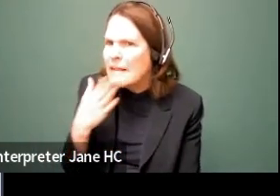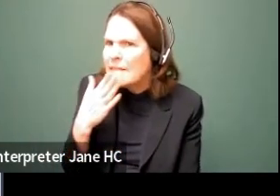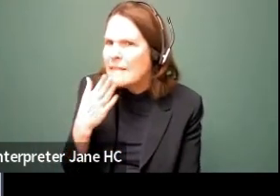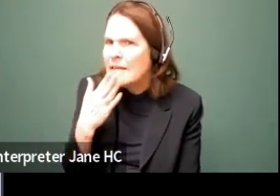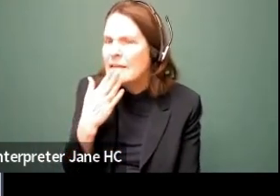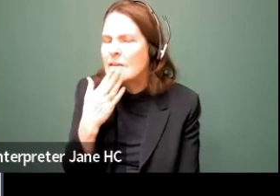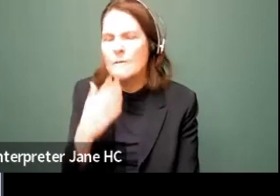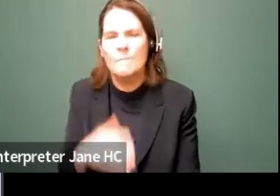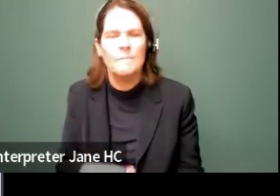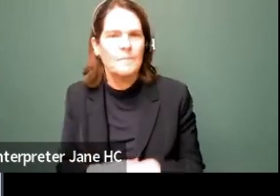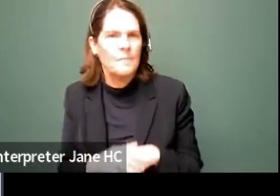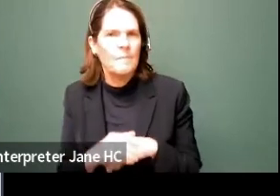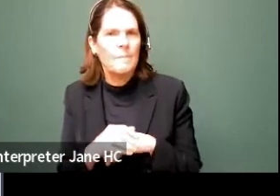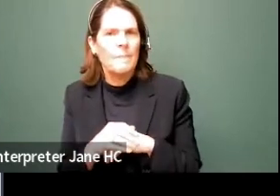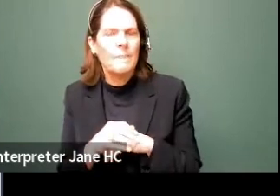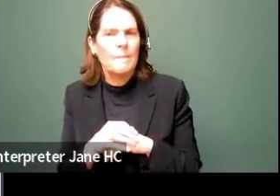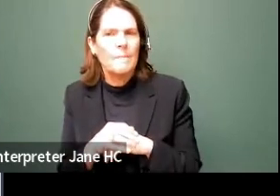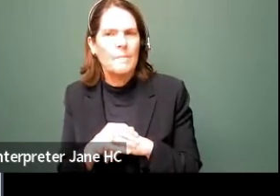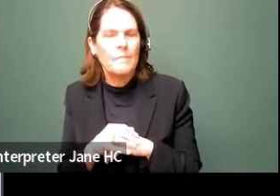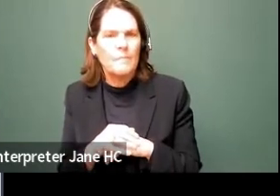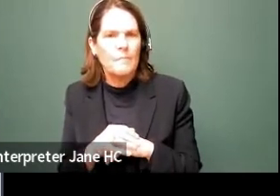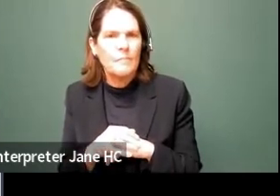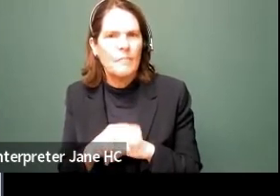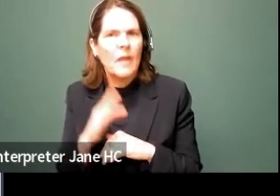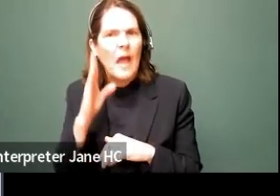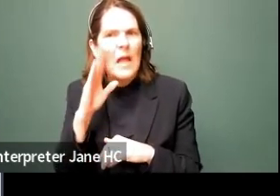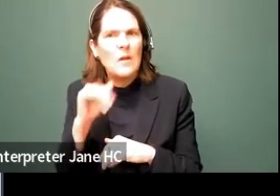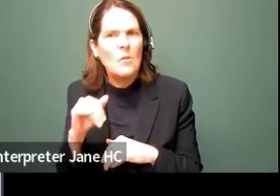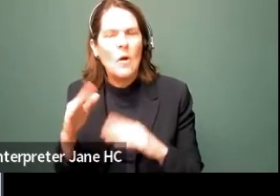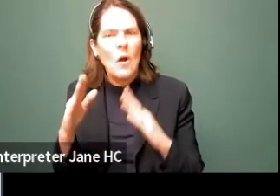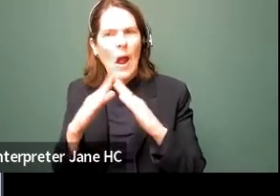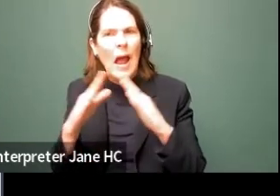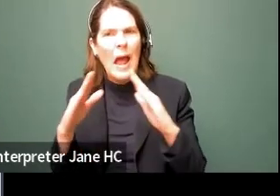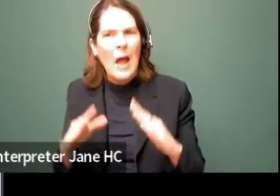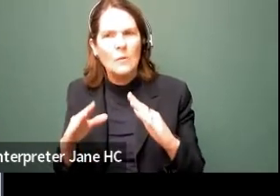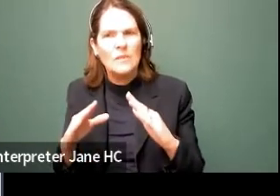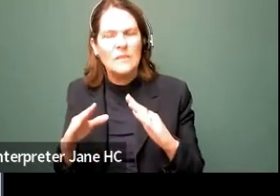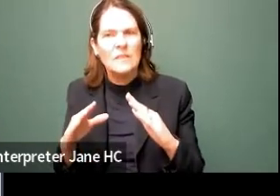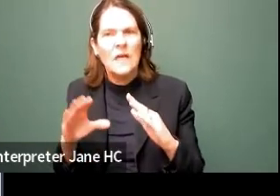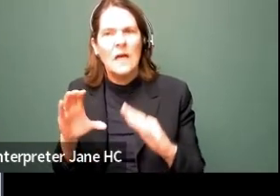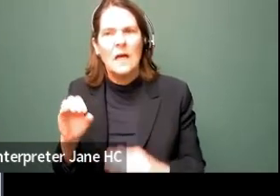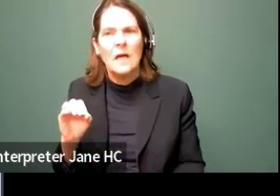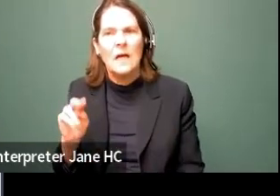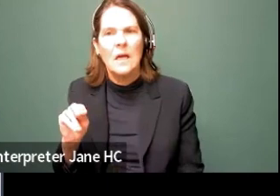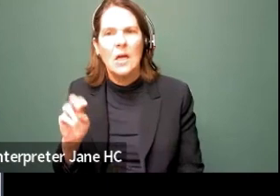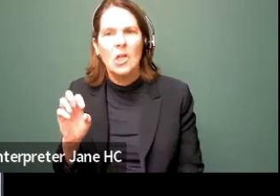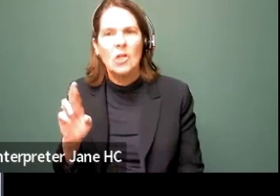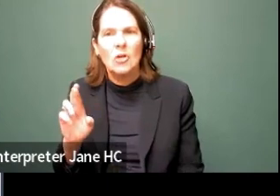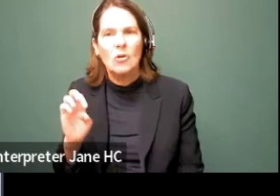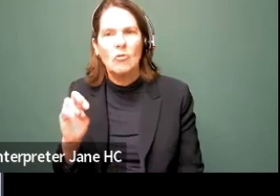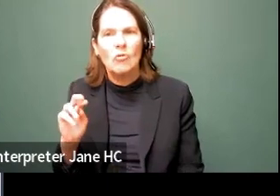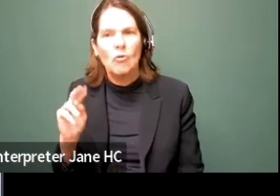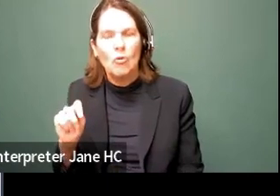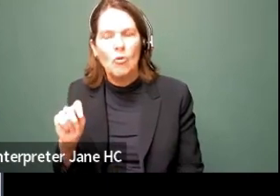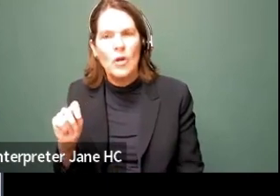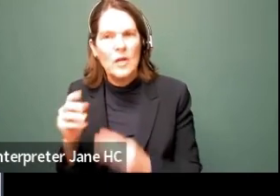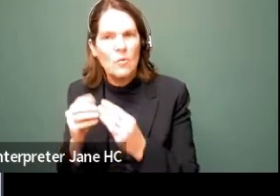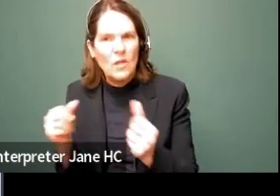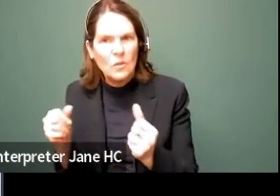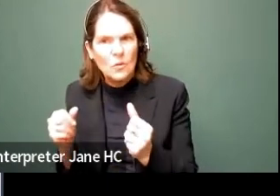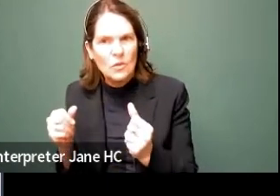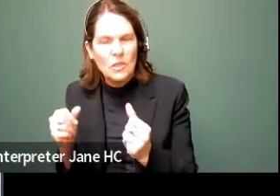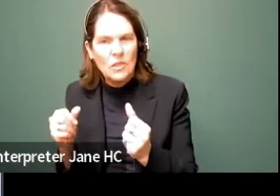And I know in addition to that, there are House concurrent resolutions, and then we also